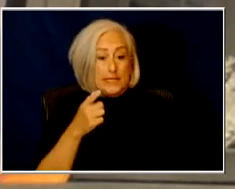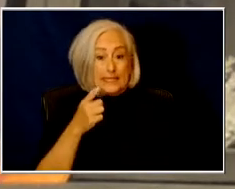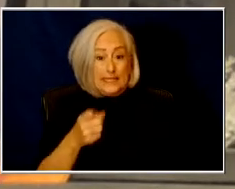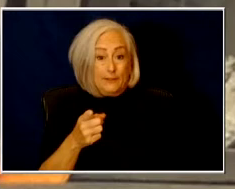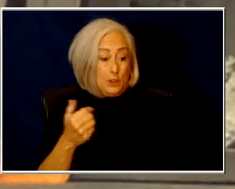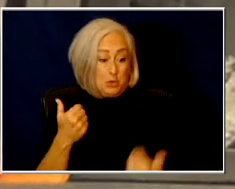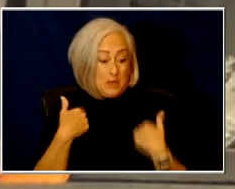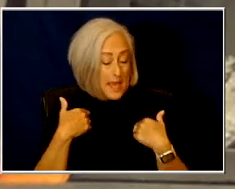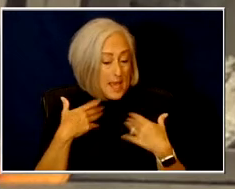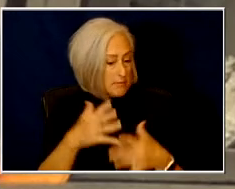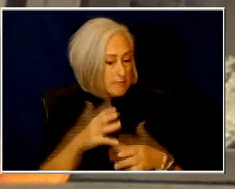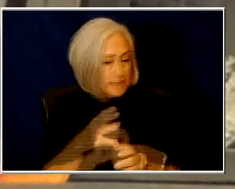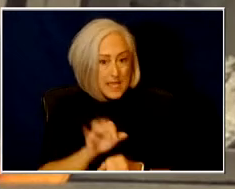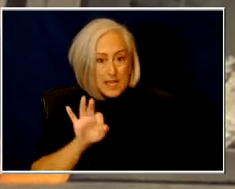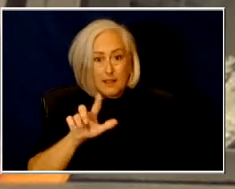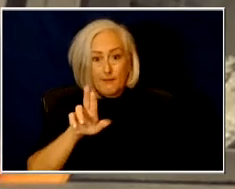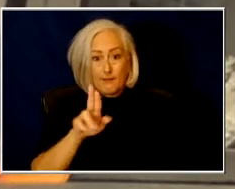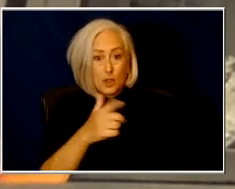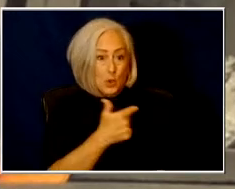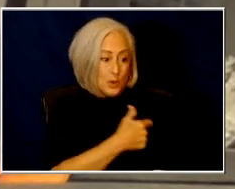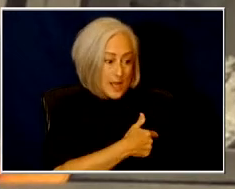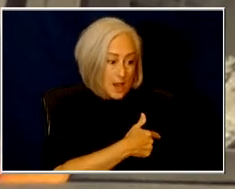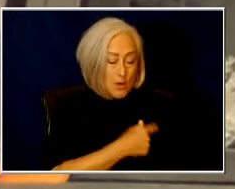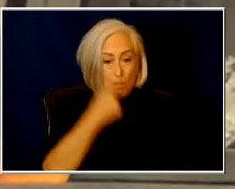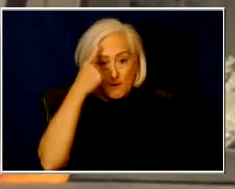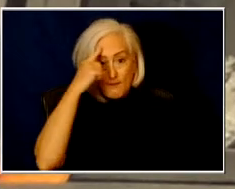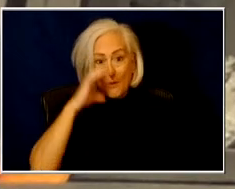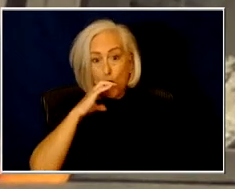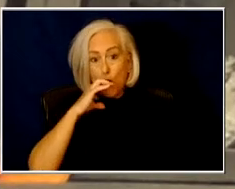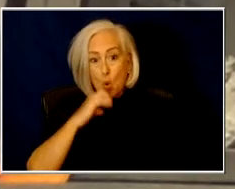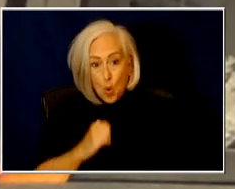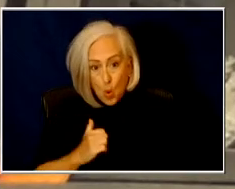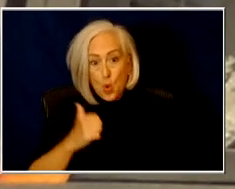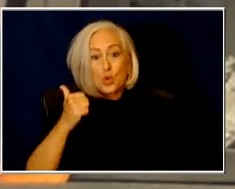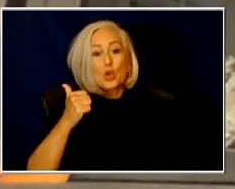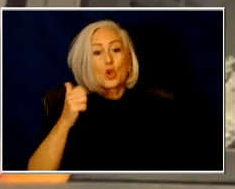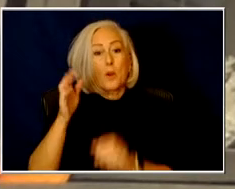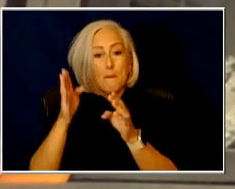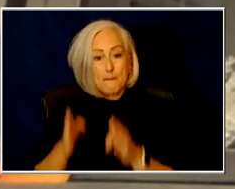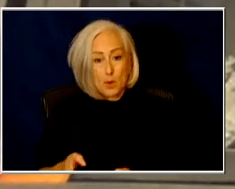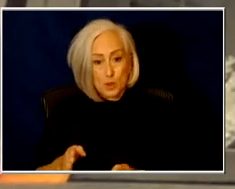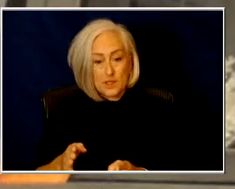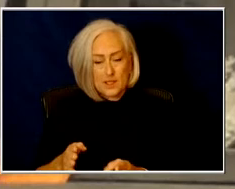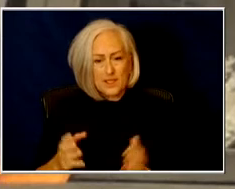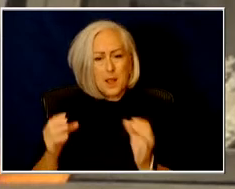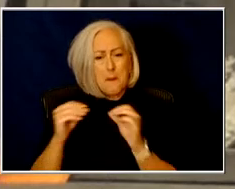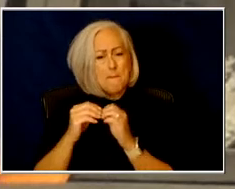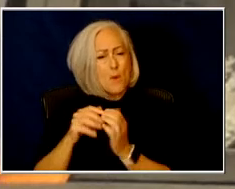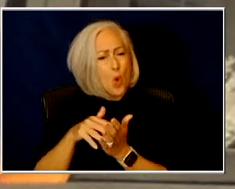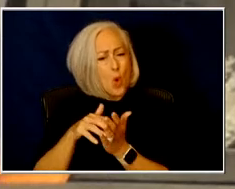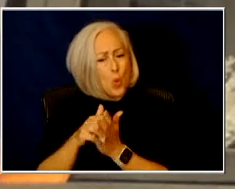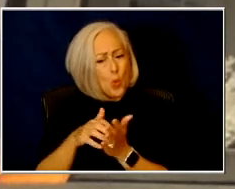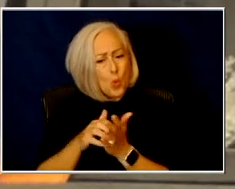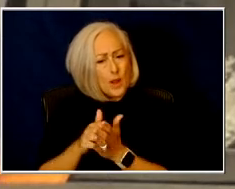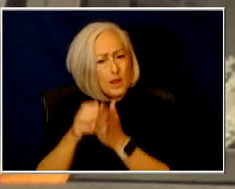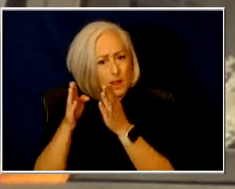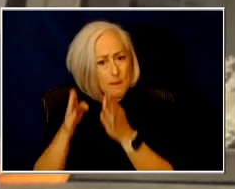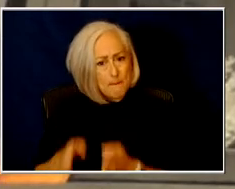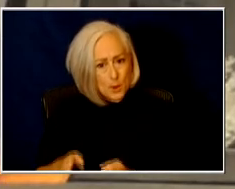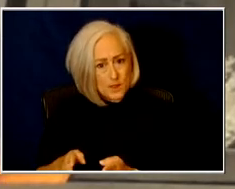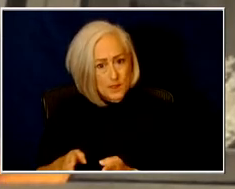the opportunity for an older more frail person remember that the uh the peaks of our